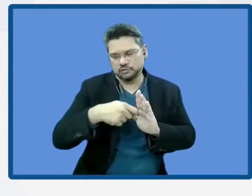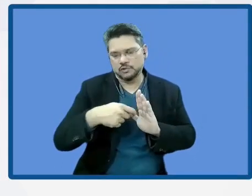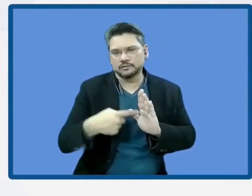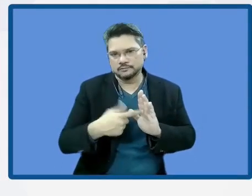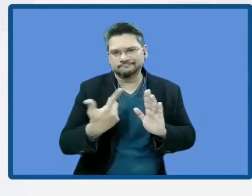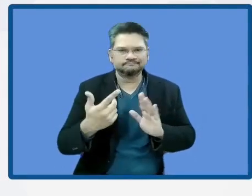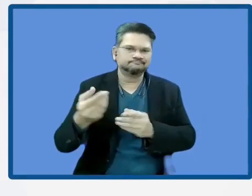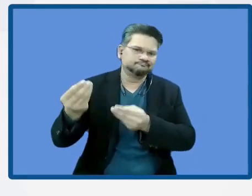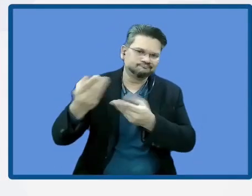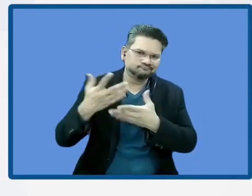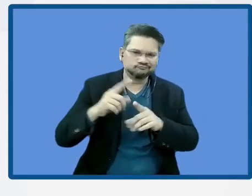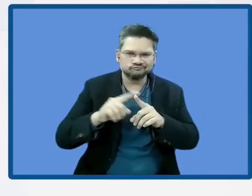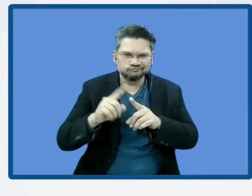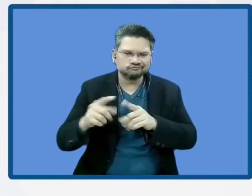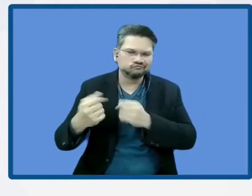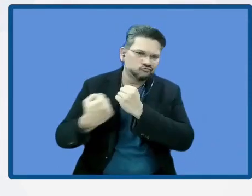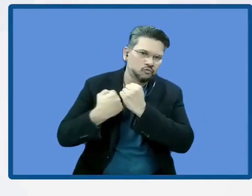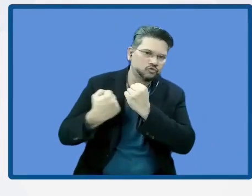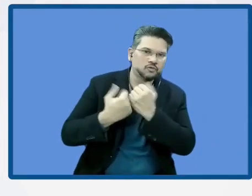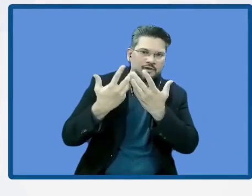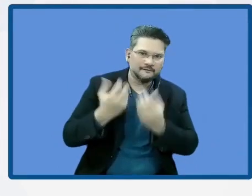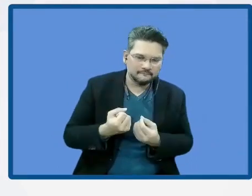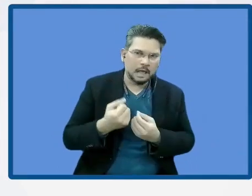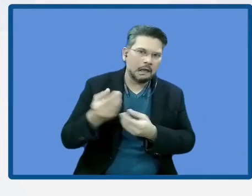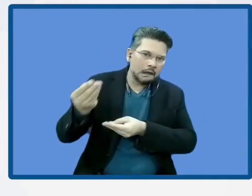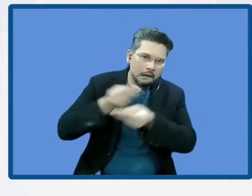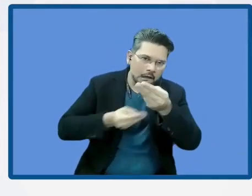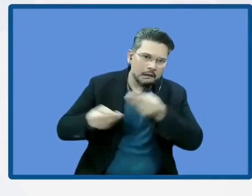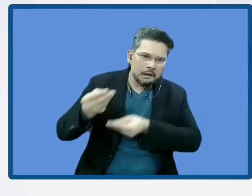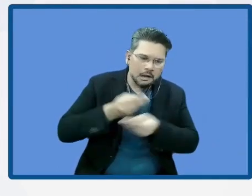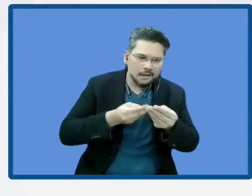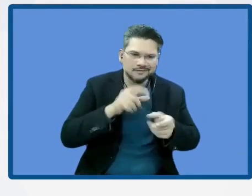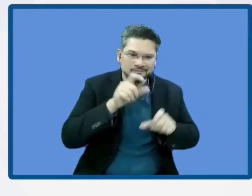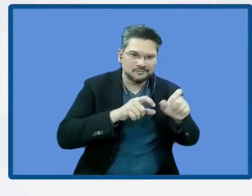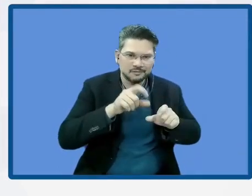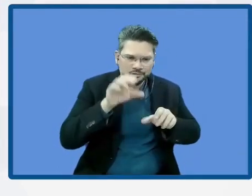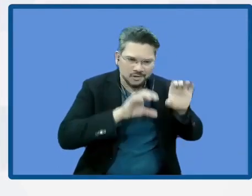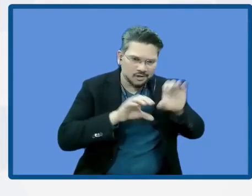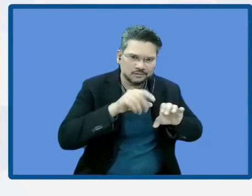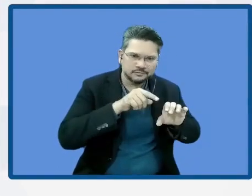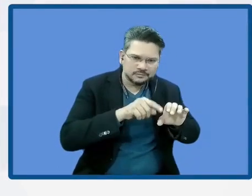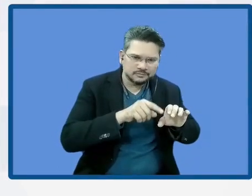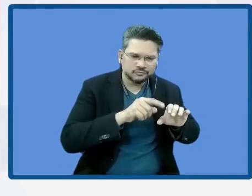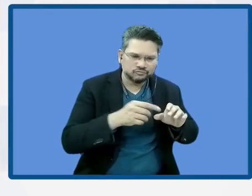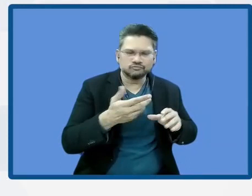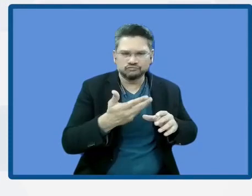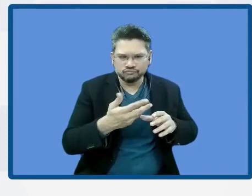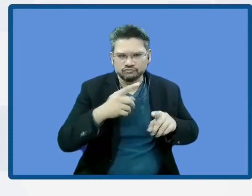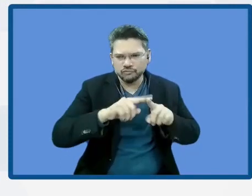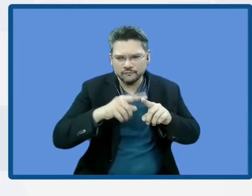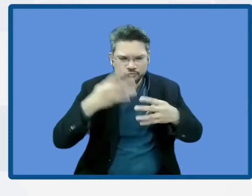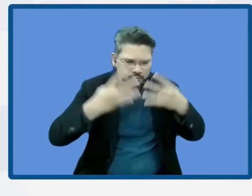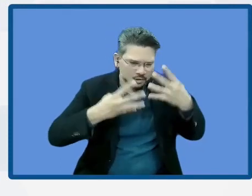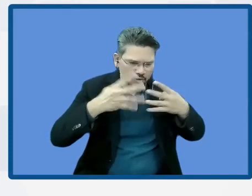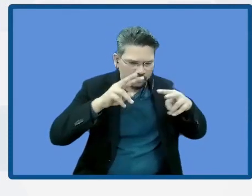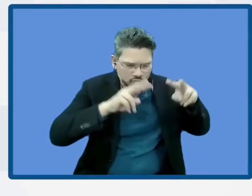of course, scientists need to process all this information and create data. And as you can see, we have created